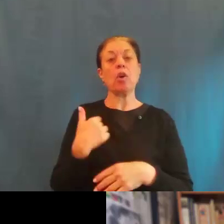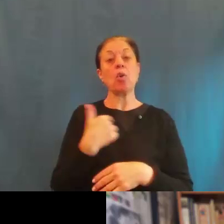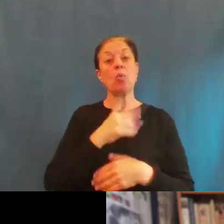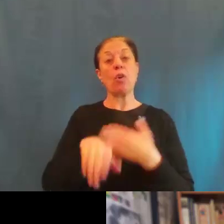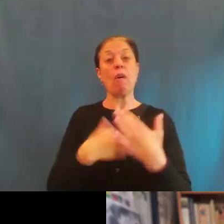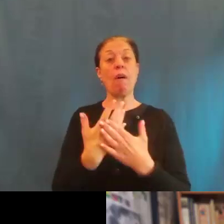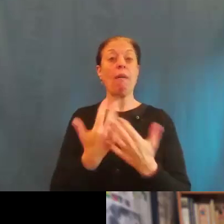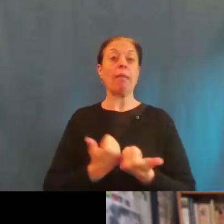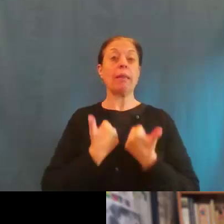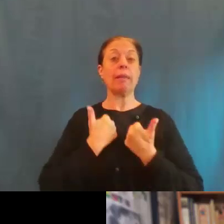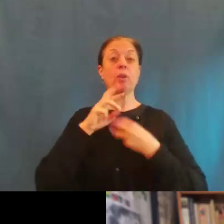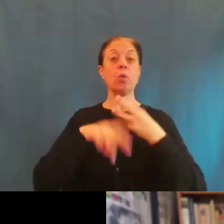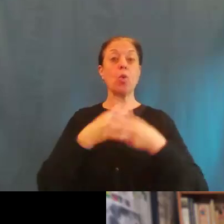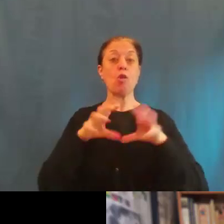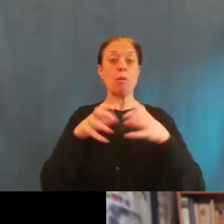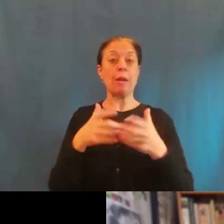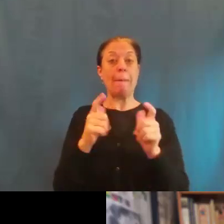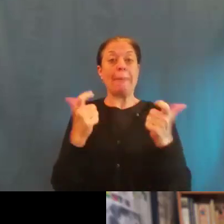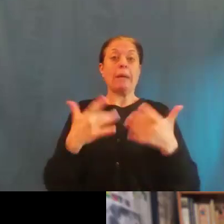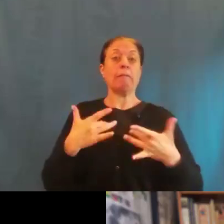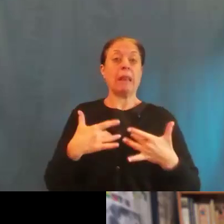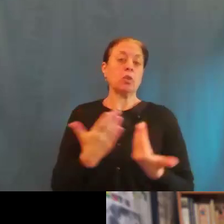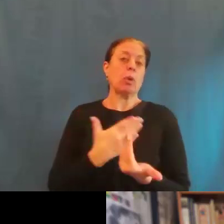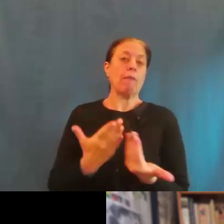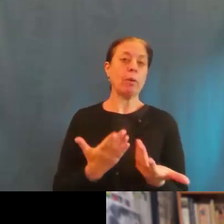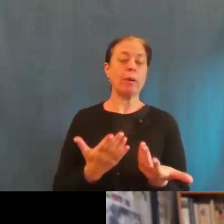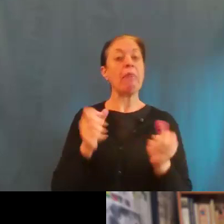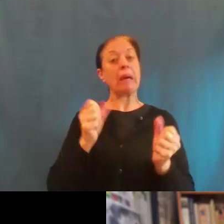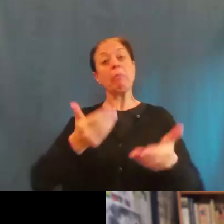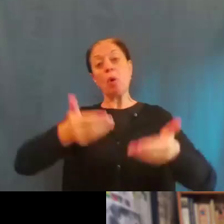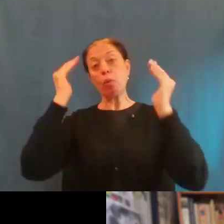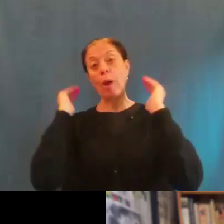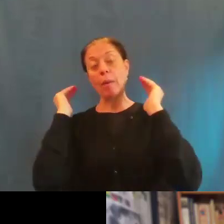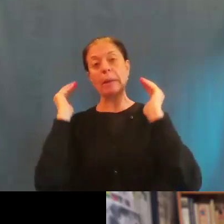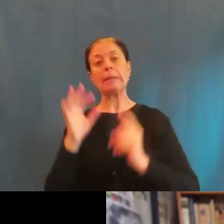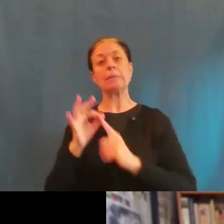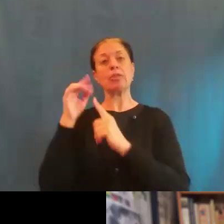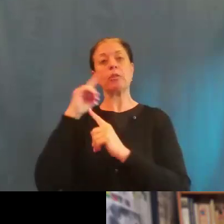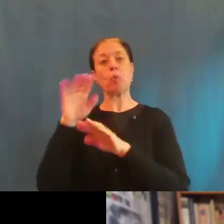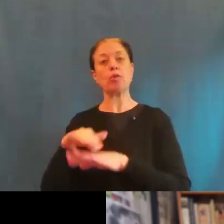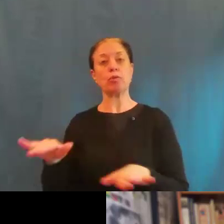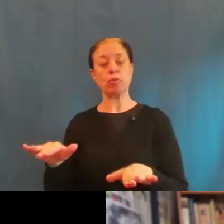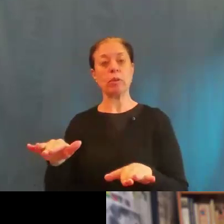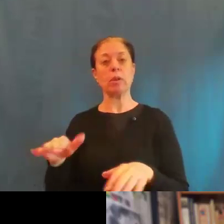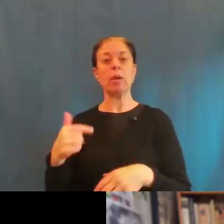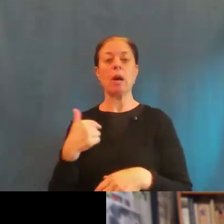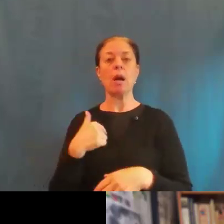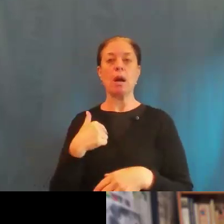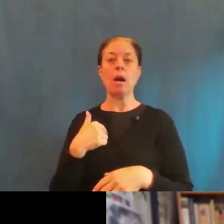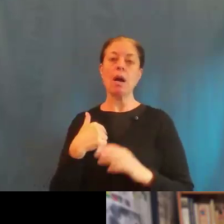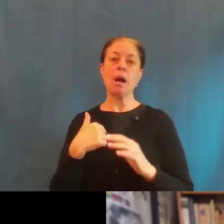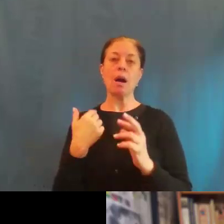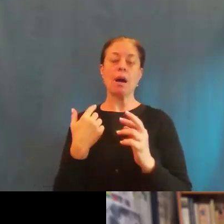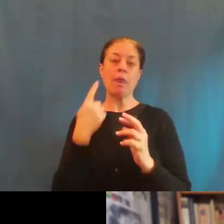world of big feelings, whatever they are, and they can be overwhelming, especially for children. So I do hope readers of